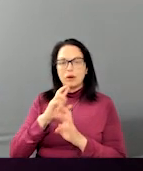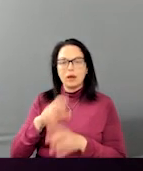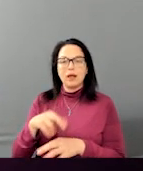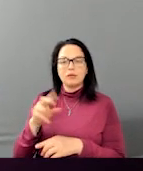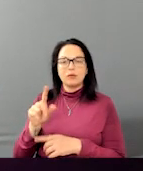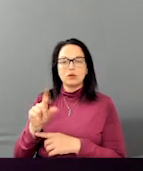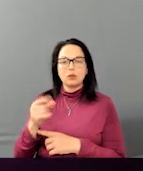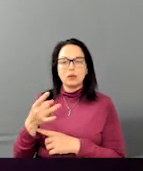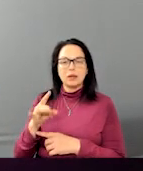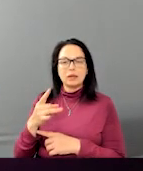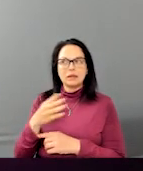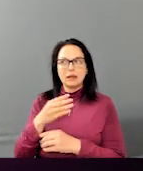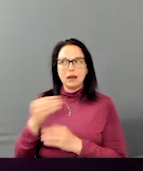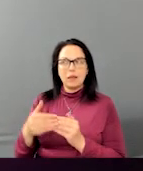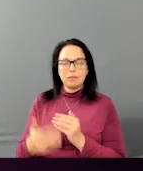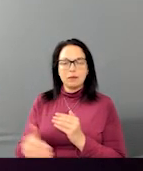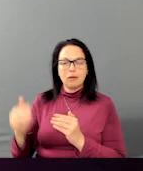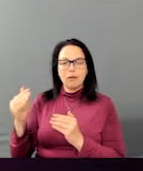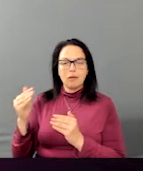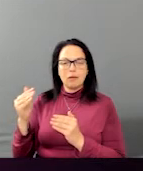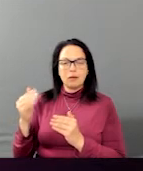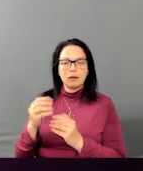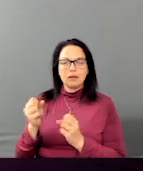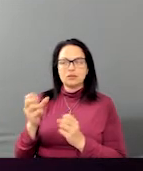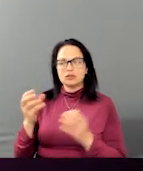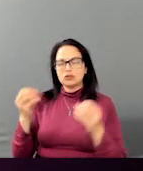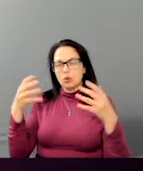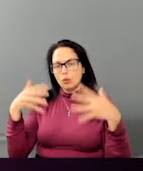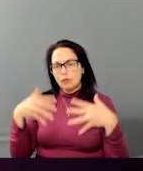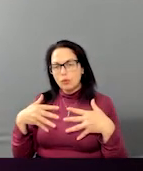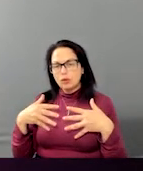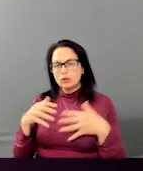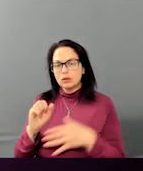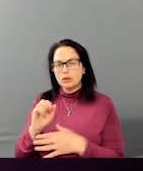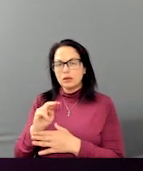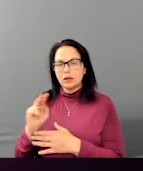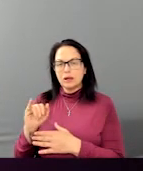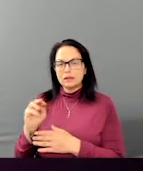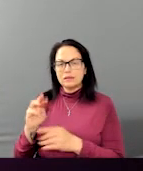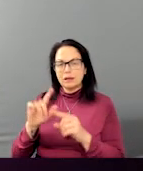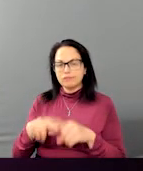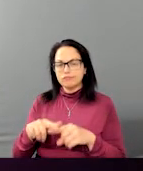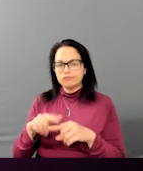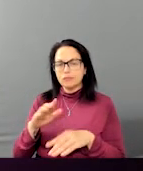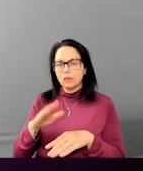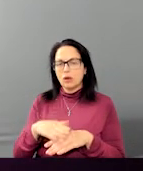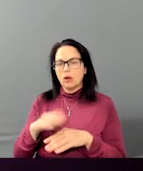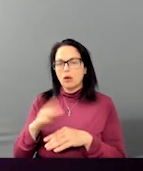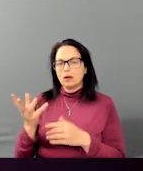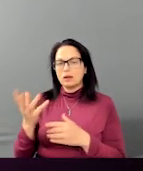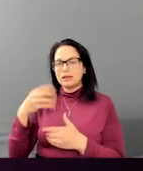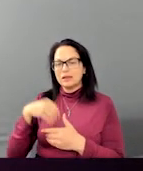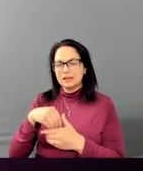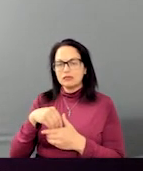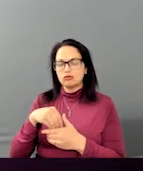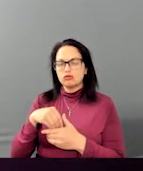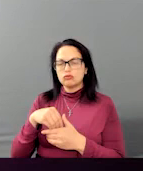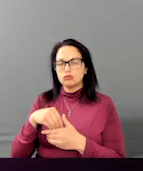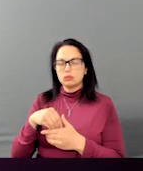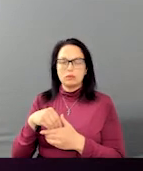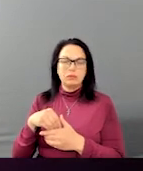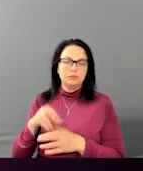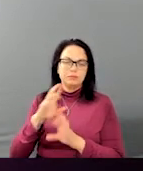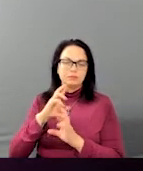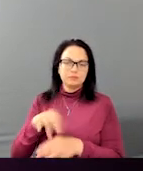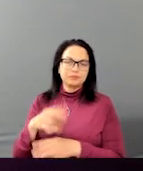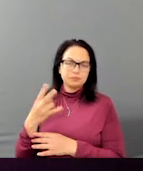18 and beyond. So unfortunately, though, Enzyme relied heavily on the internals of React 17.